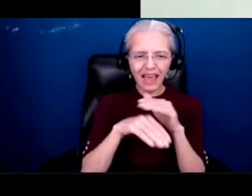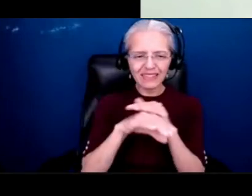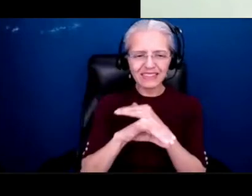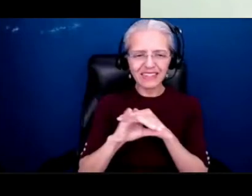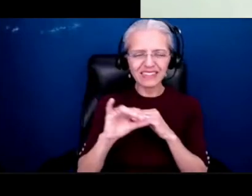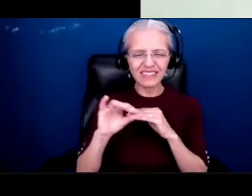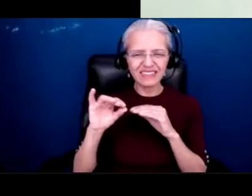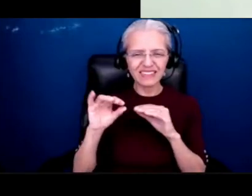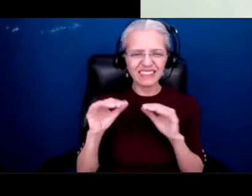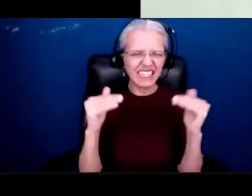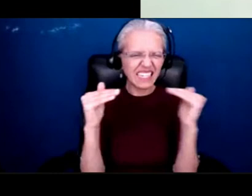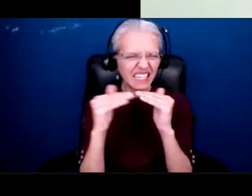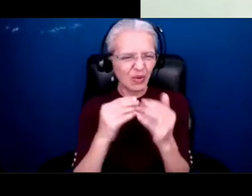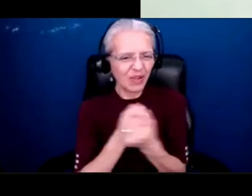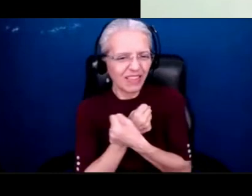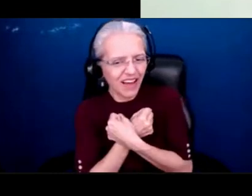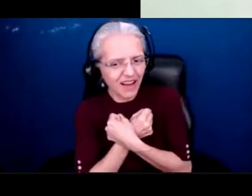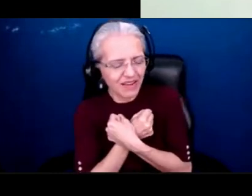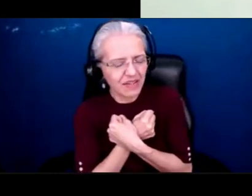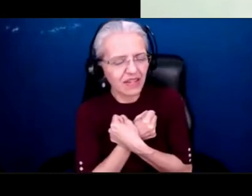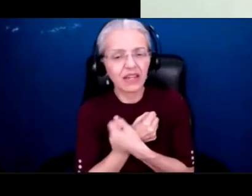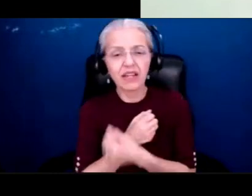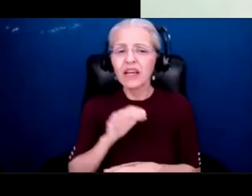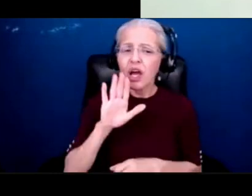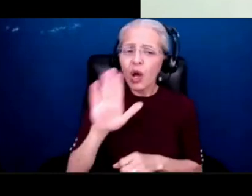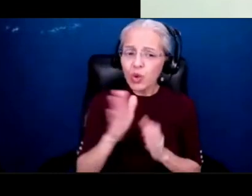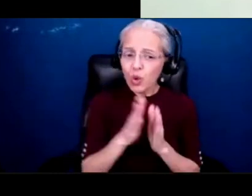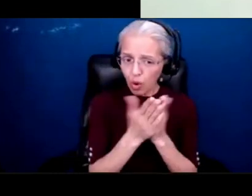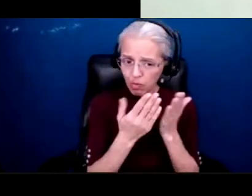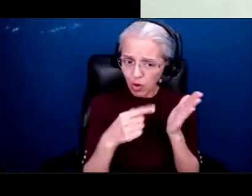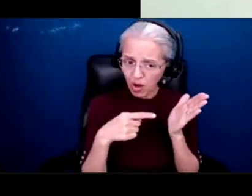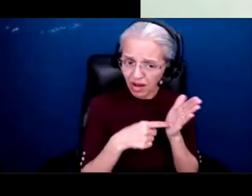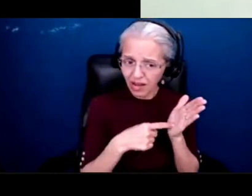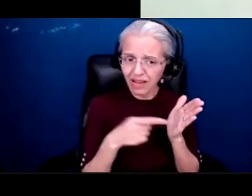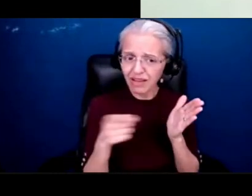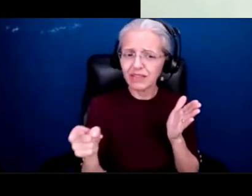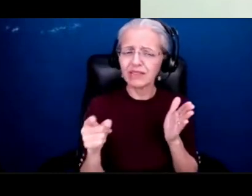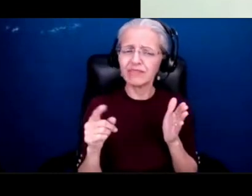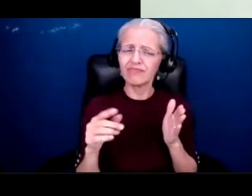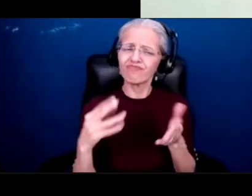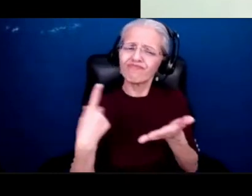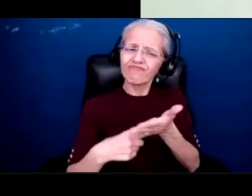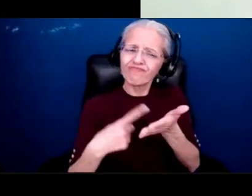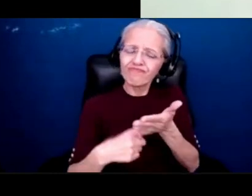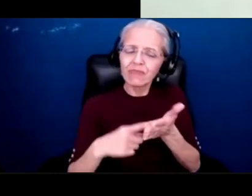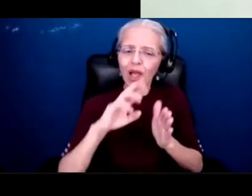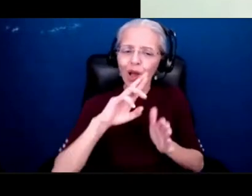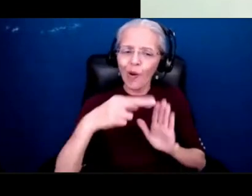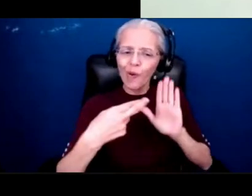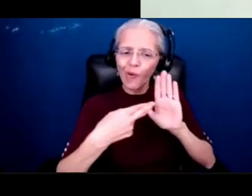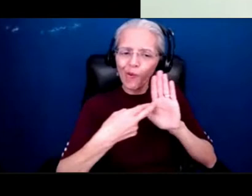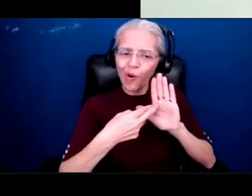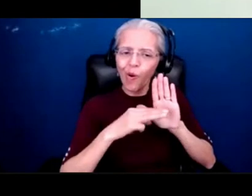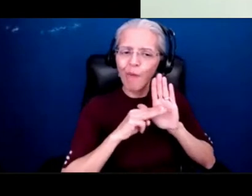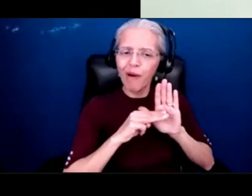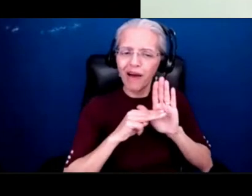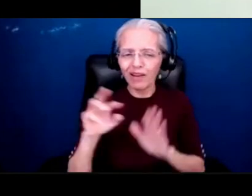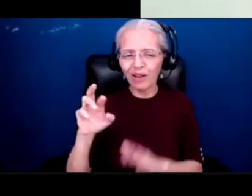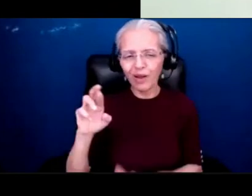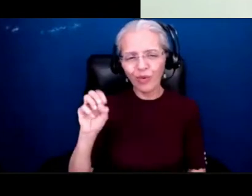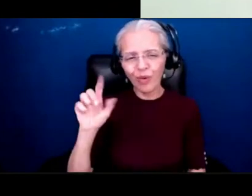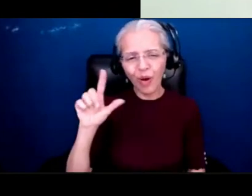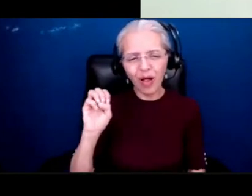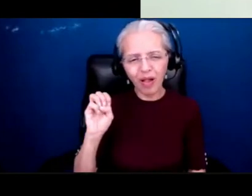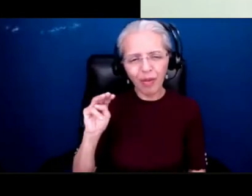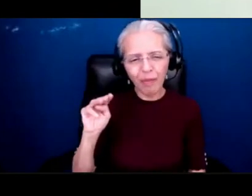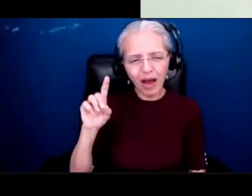In your book, some parts of the book, you talk about role models. Can you enlighten us maybe on some of your own